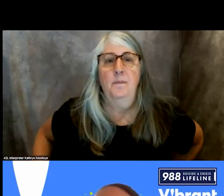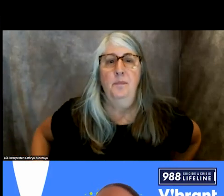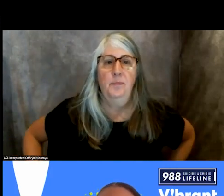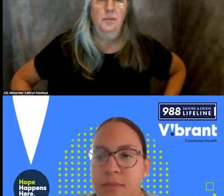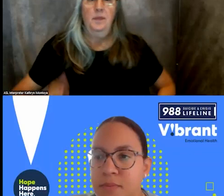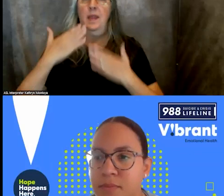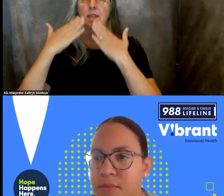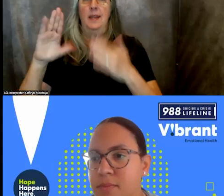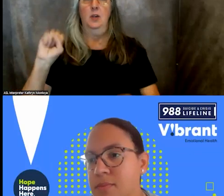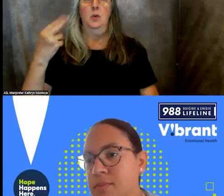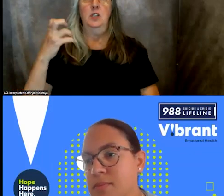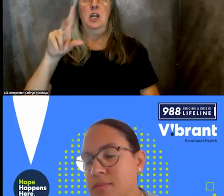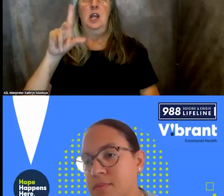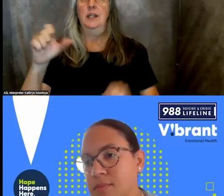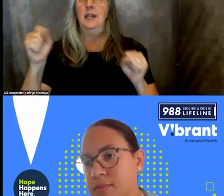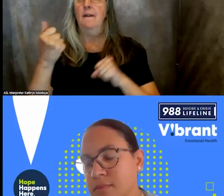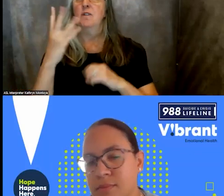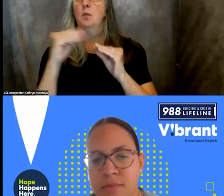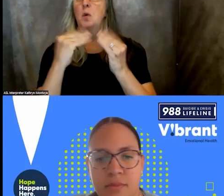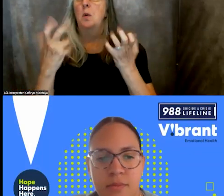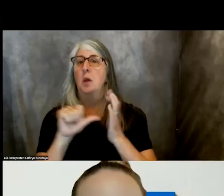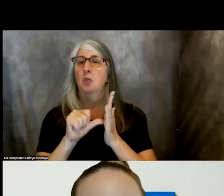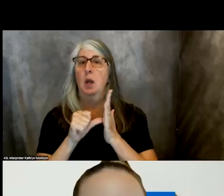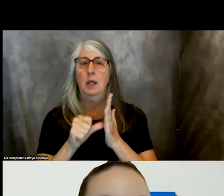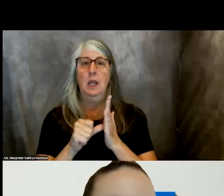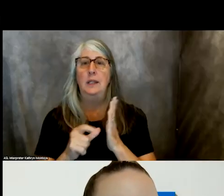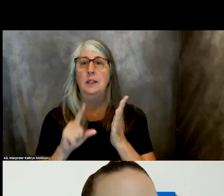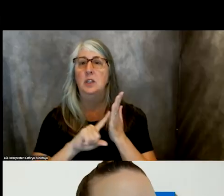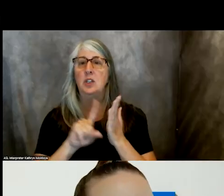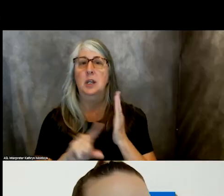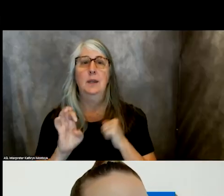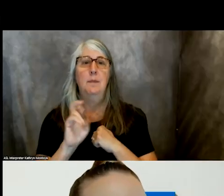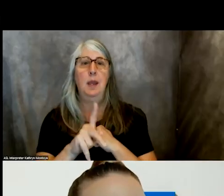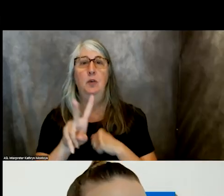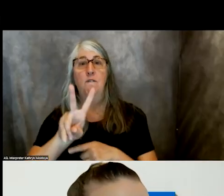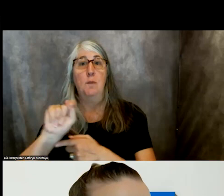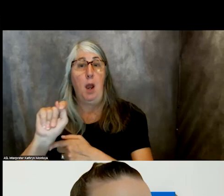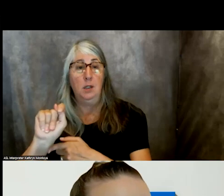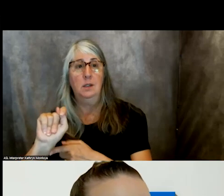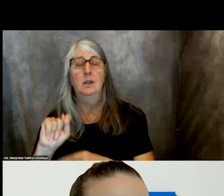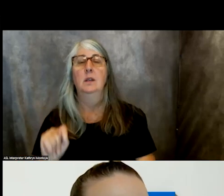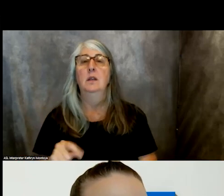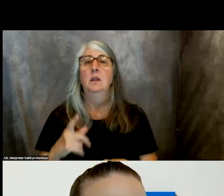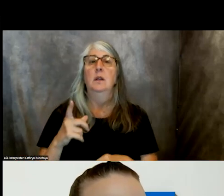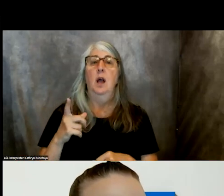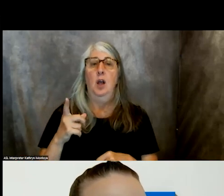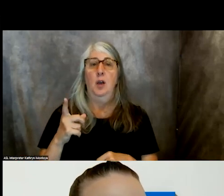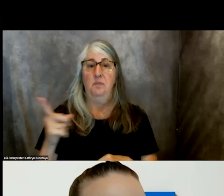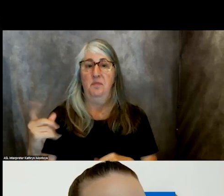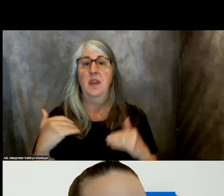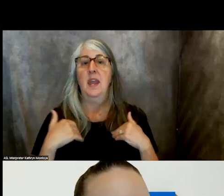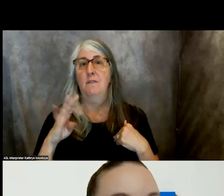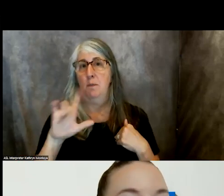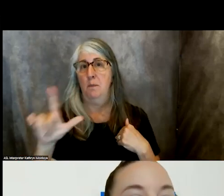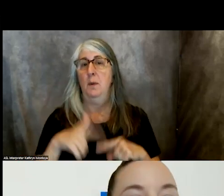Thanks, Shelley. Yeah, a couple more we wanted to highlight. Checking back in Vermont. So this is a fee bill pending. It's sort of